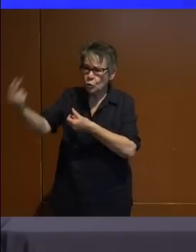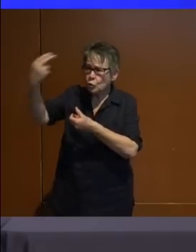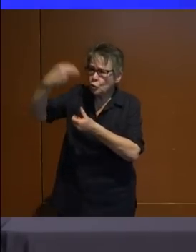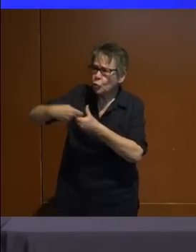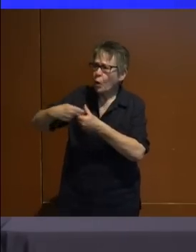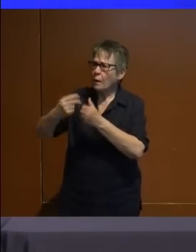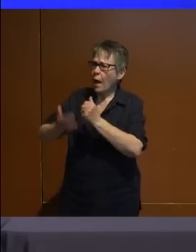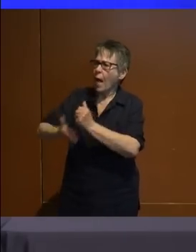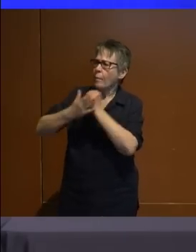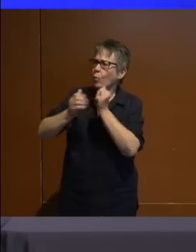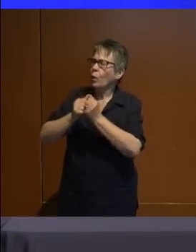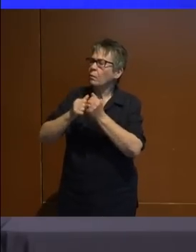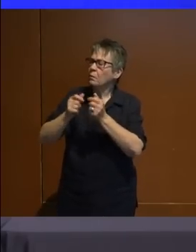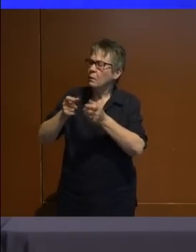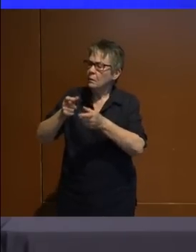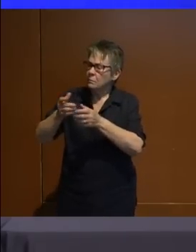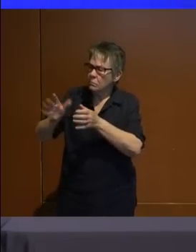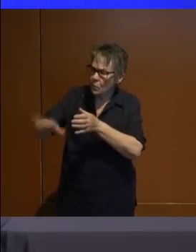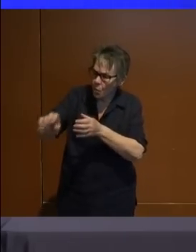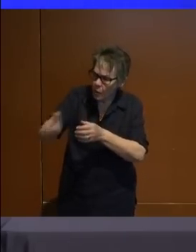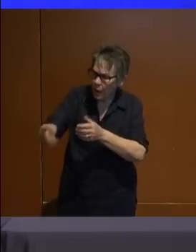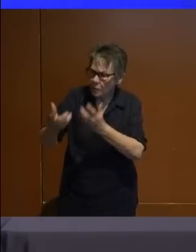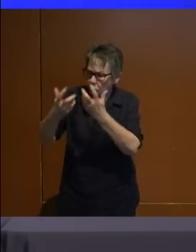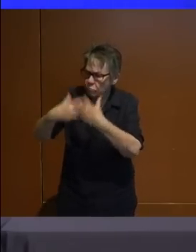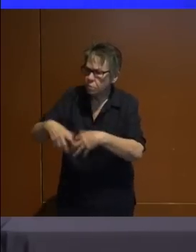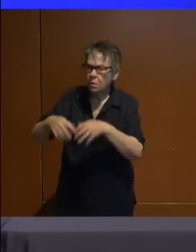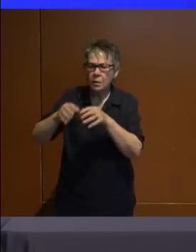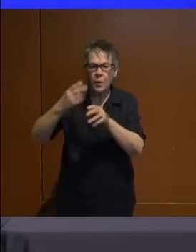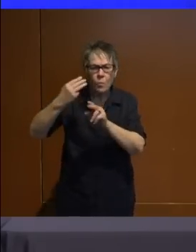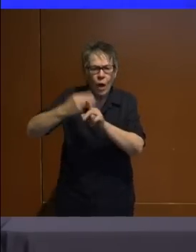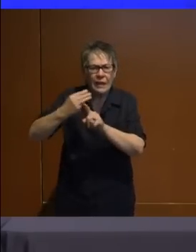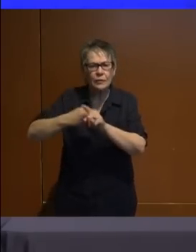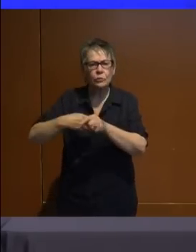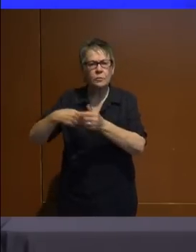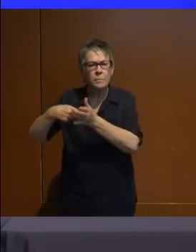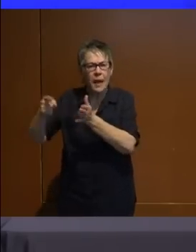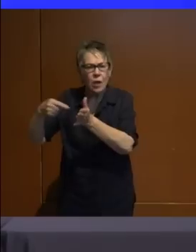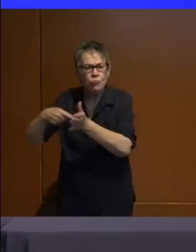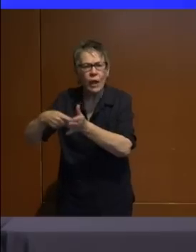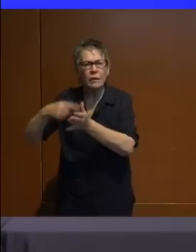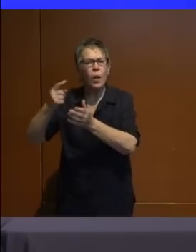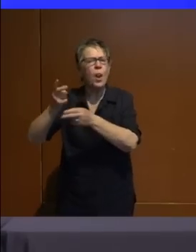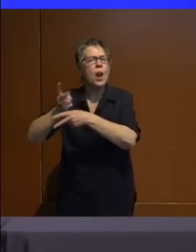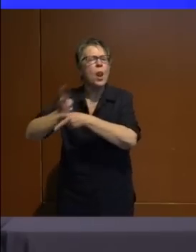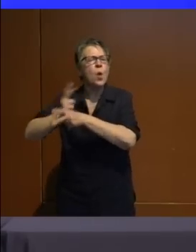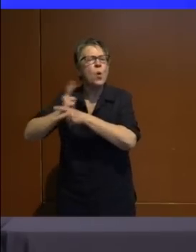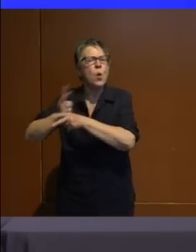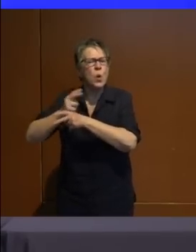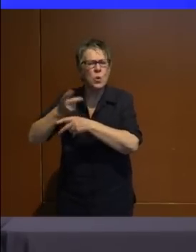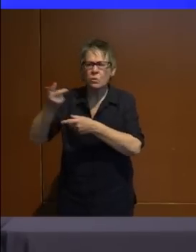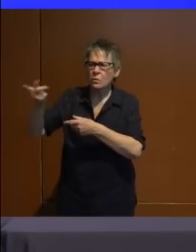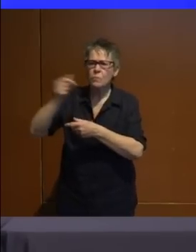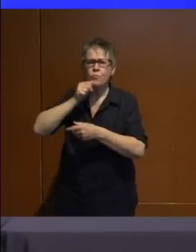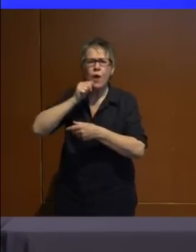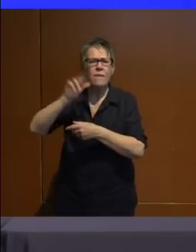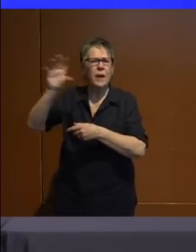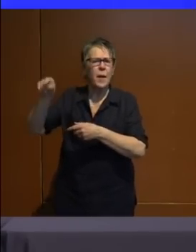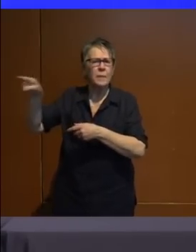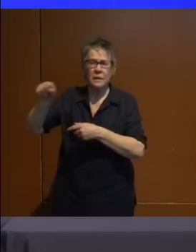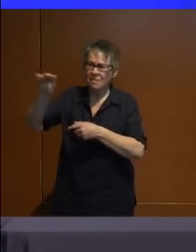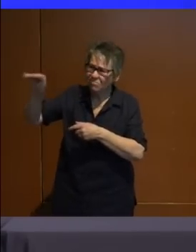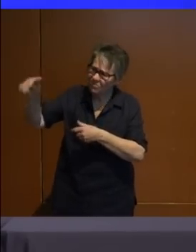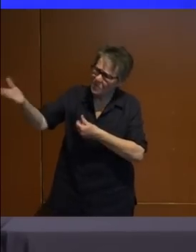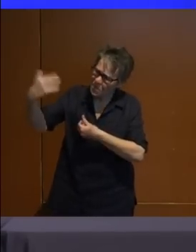second question, he says you called for a stay on rent increases and for banks to offer some kind of credit card relief. For